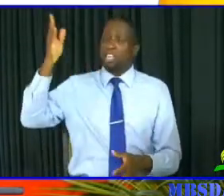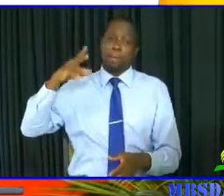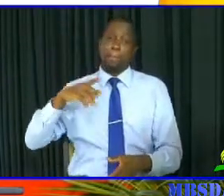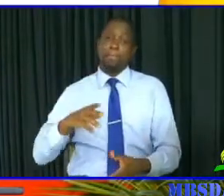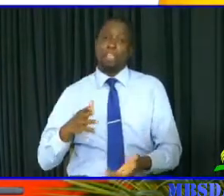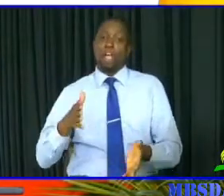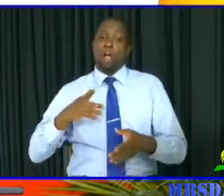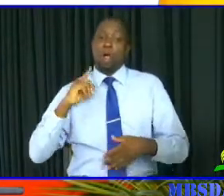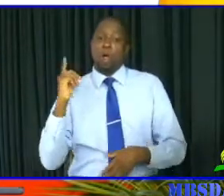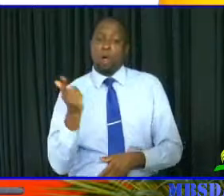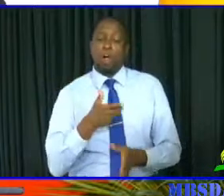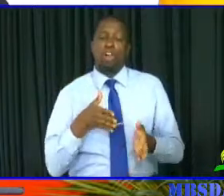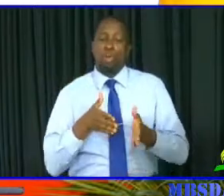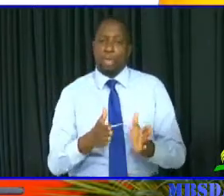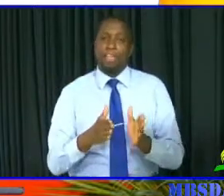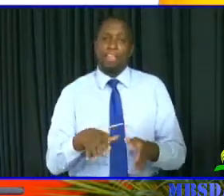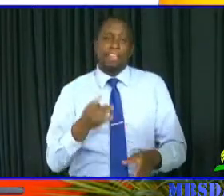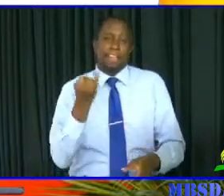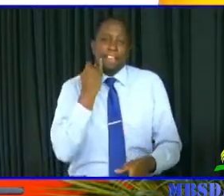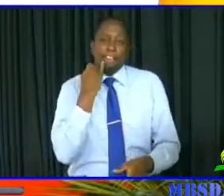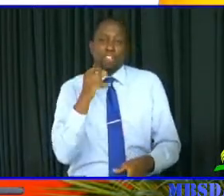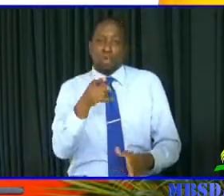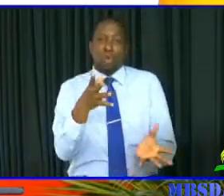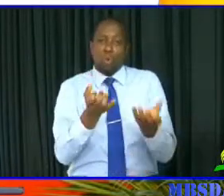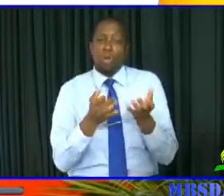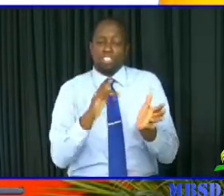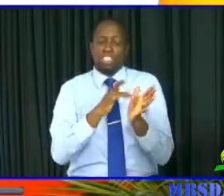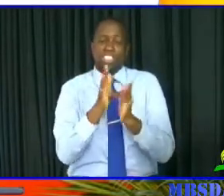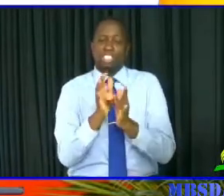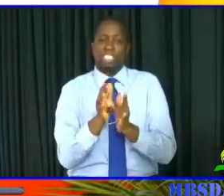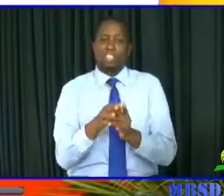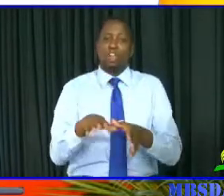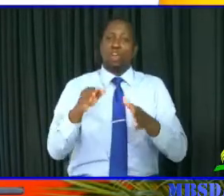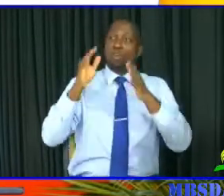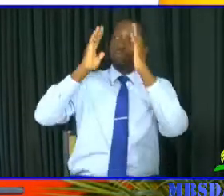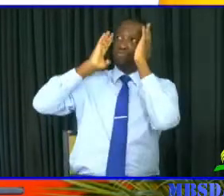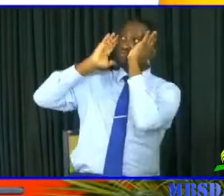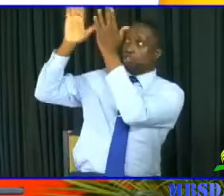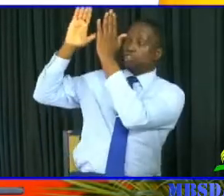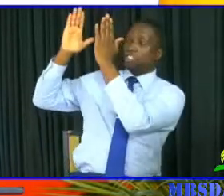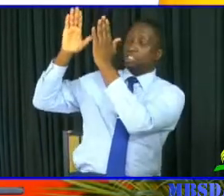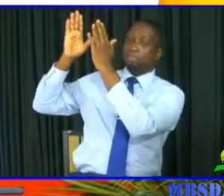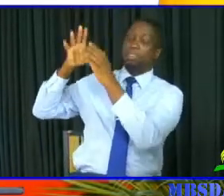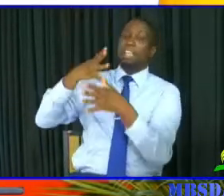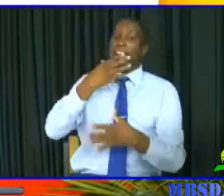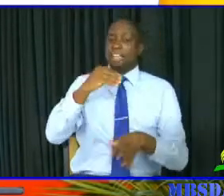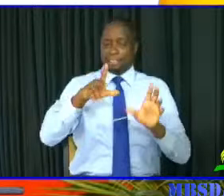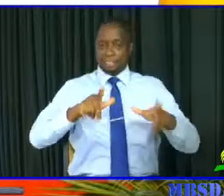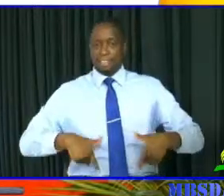Jesus, surrender tonight. If you mean Jesus, look to him and live.